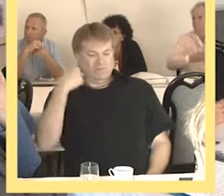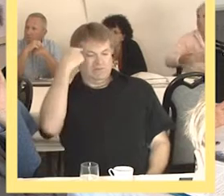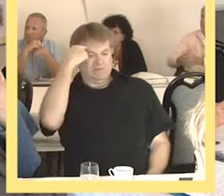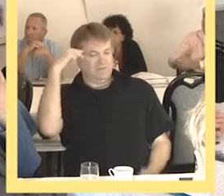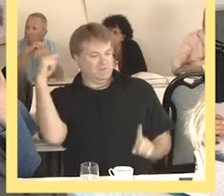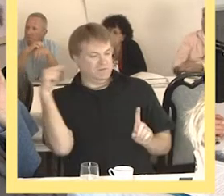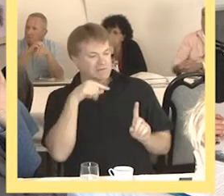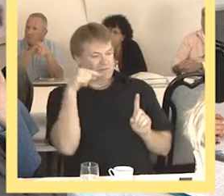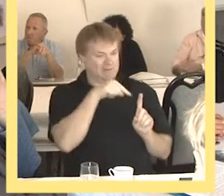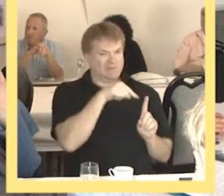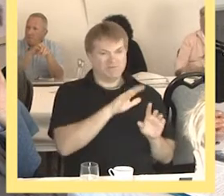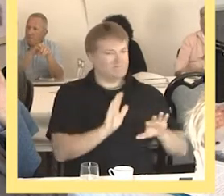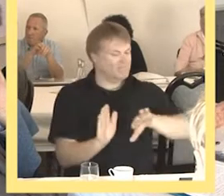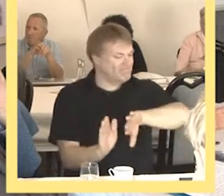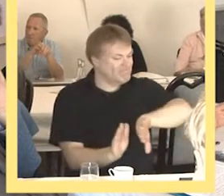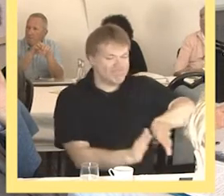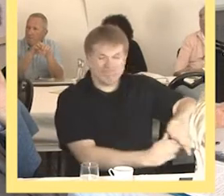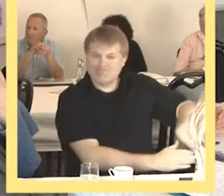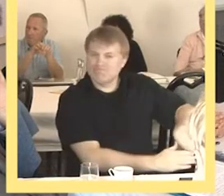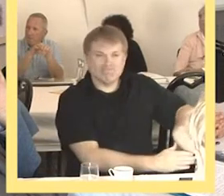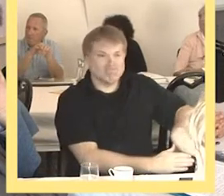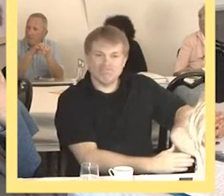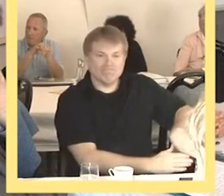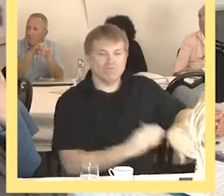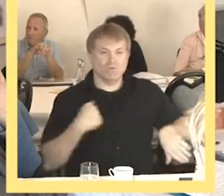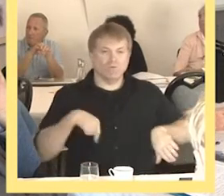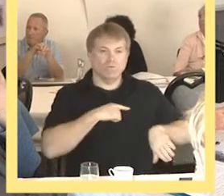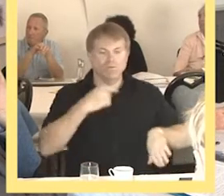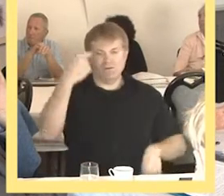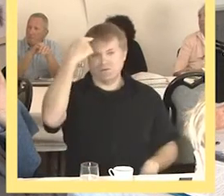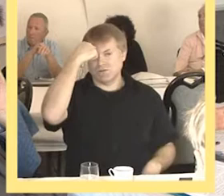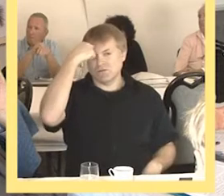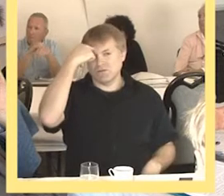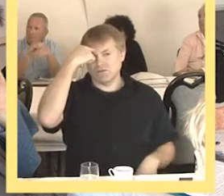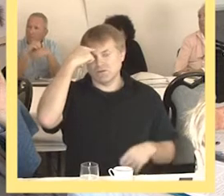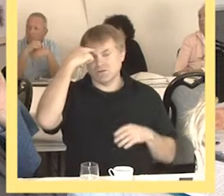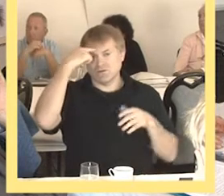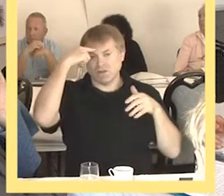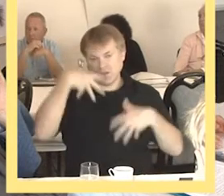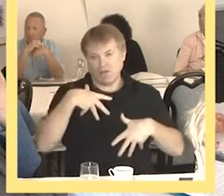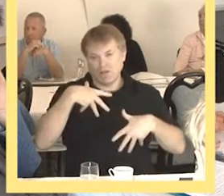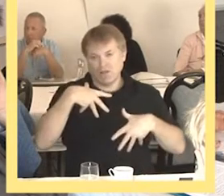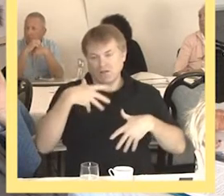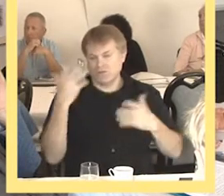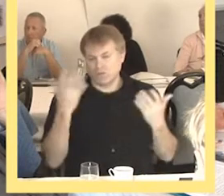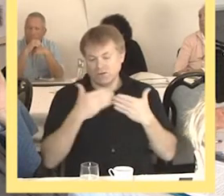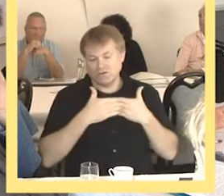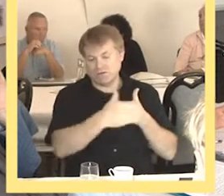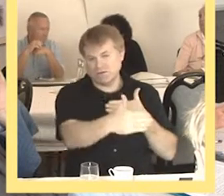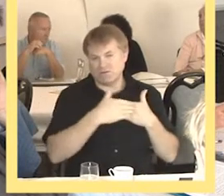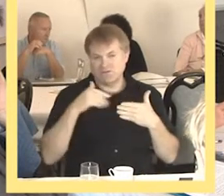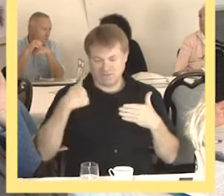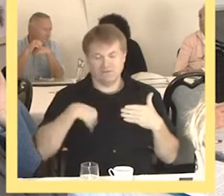from preparedness to what we are doing when something happens. And